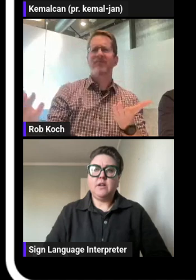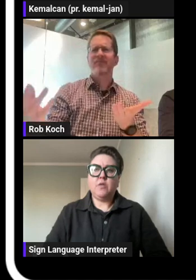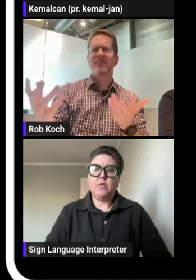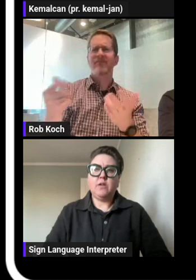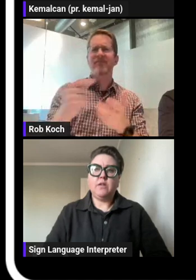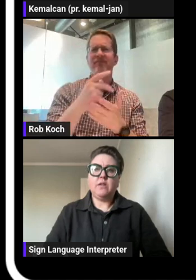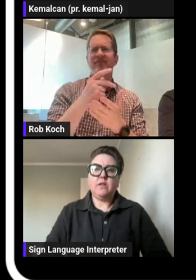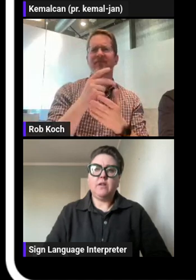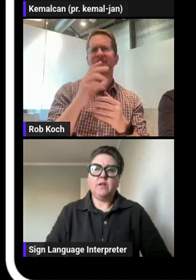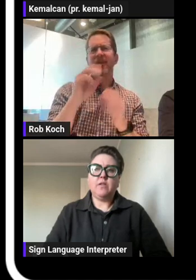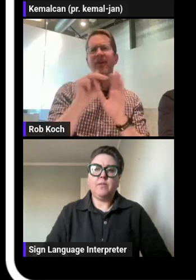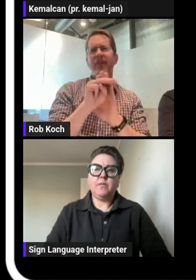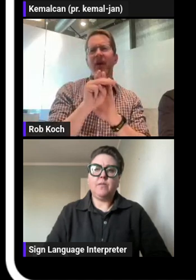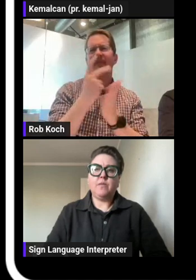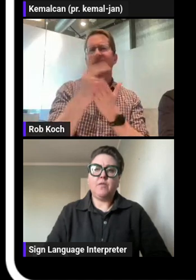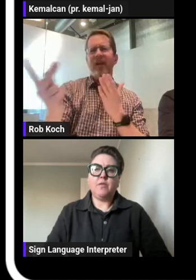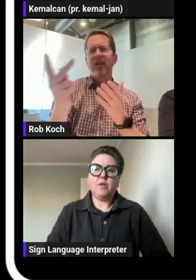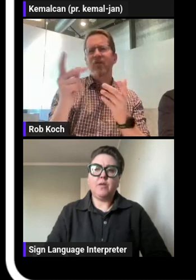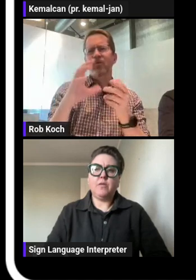Z coordinate,